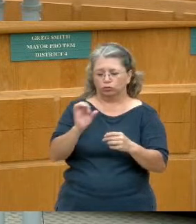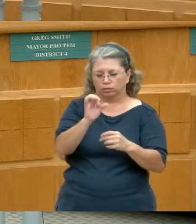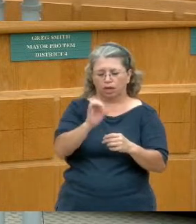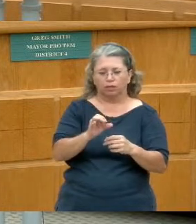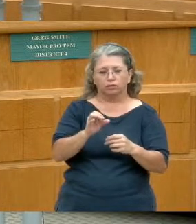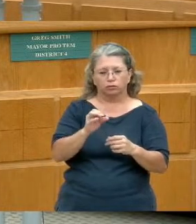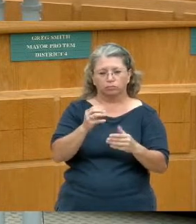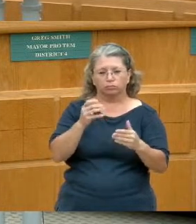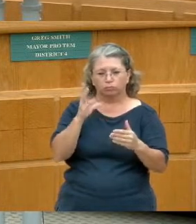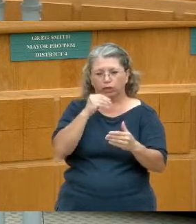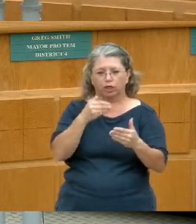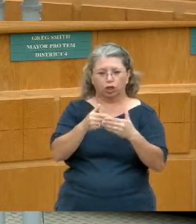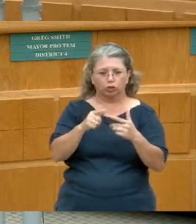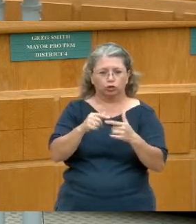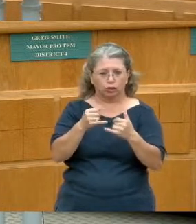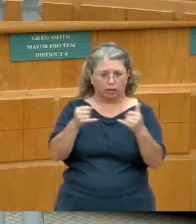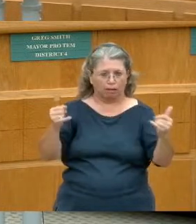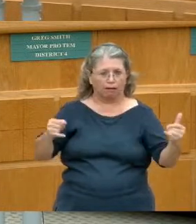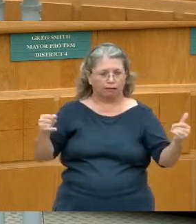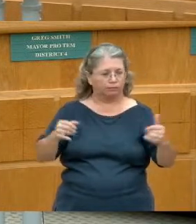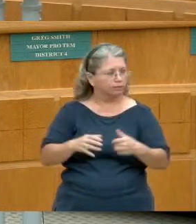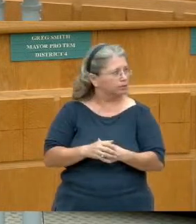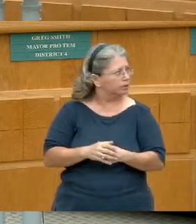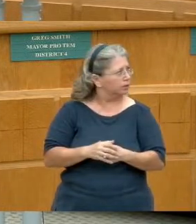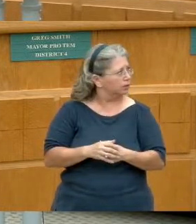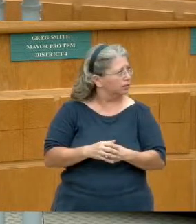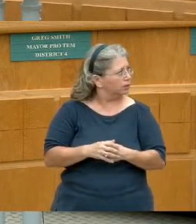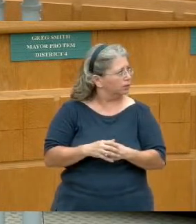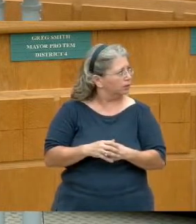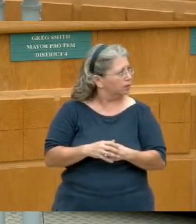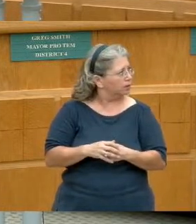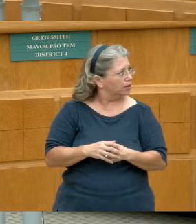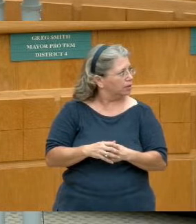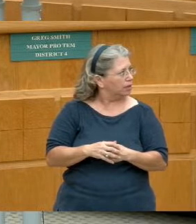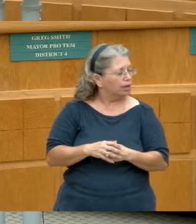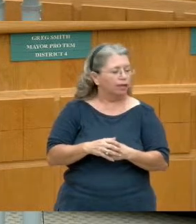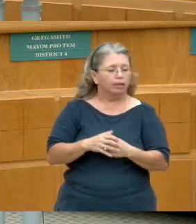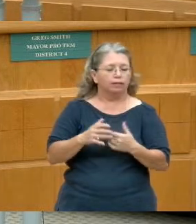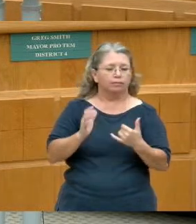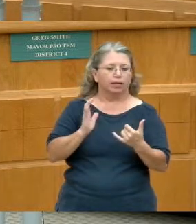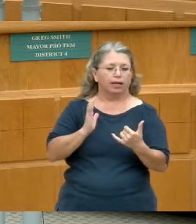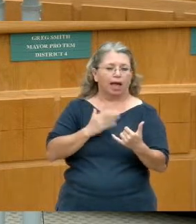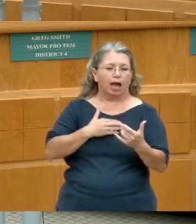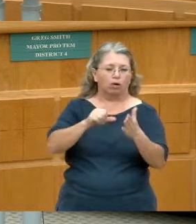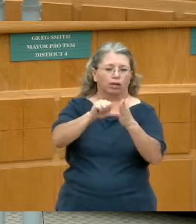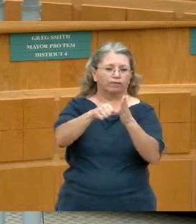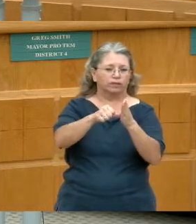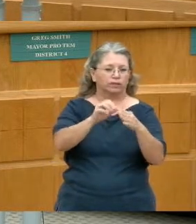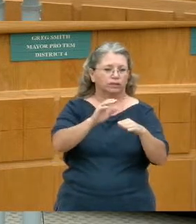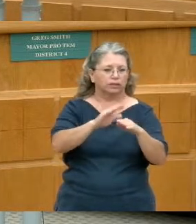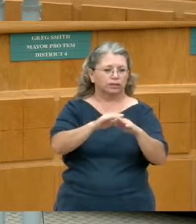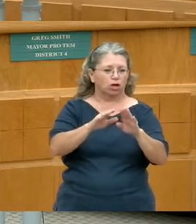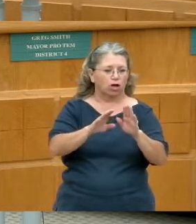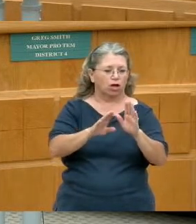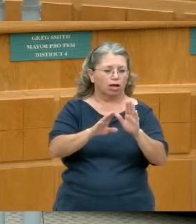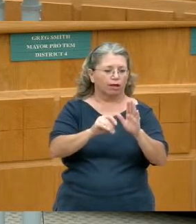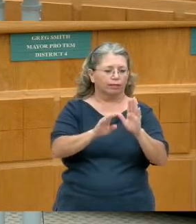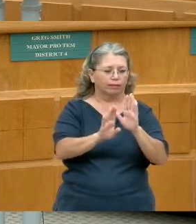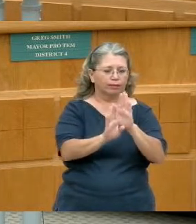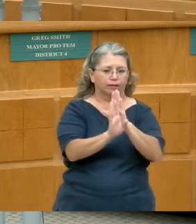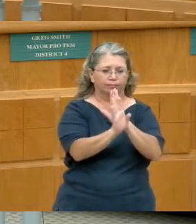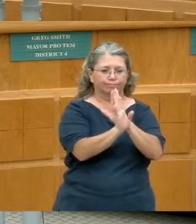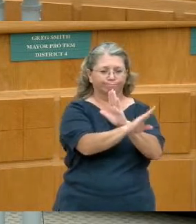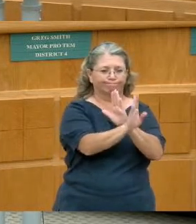now, out here. I'm not paying as much attention back here early in the model to dial it